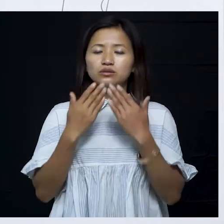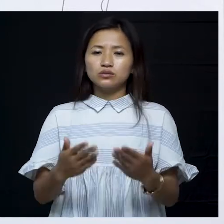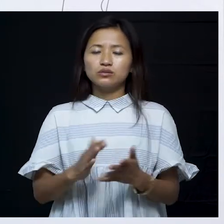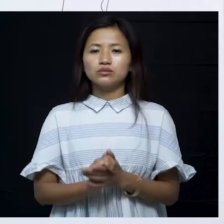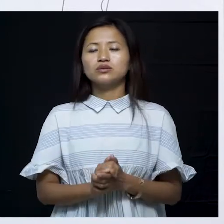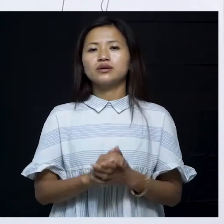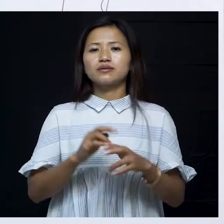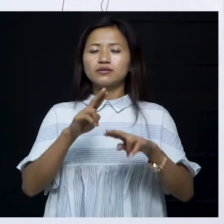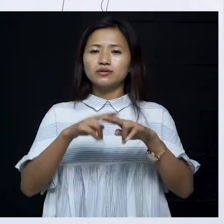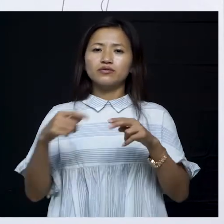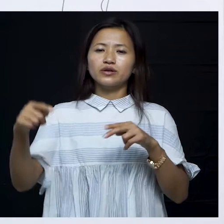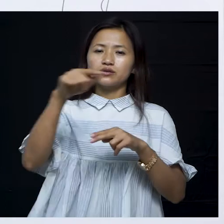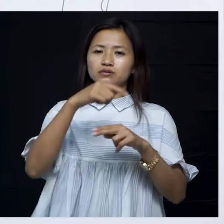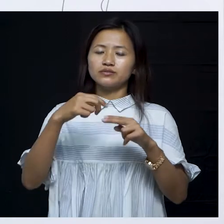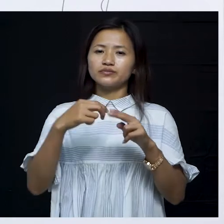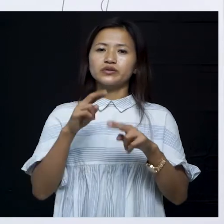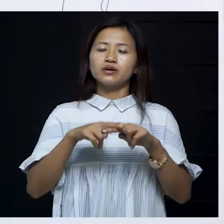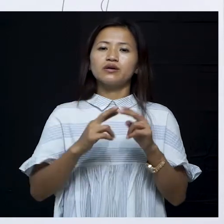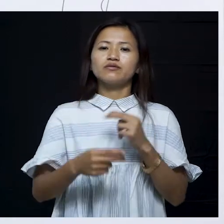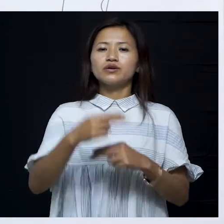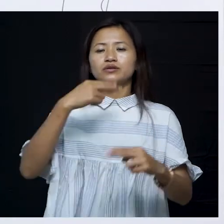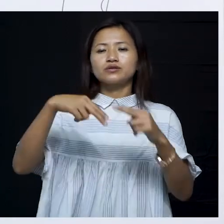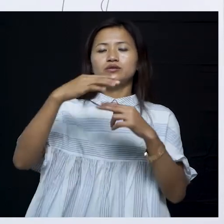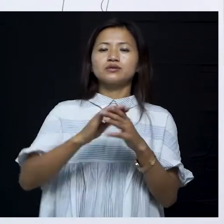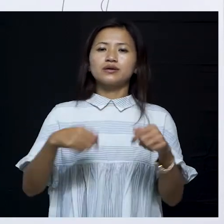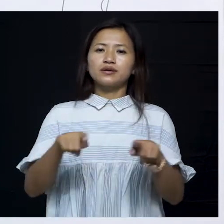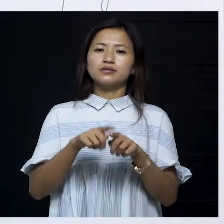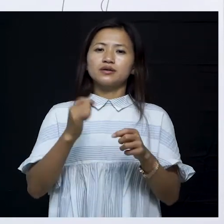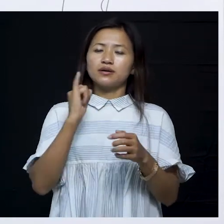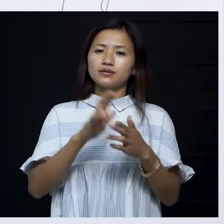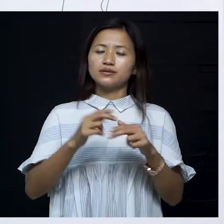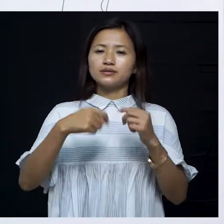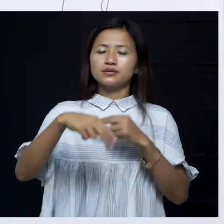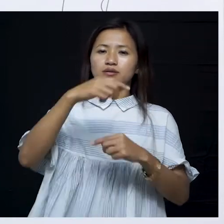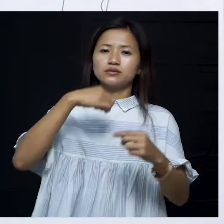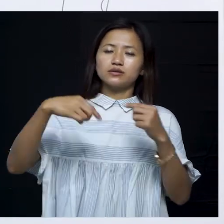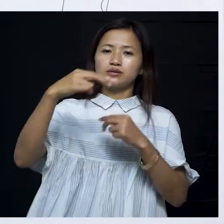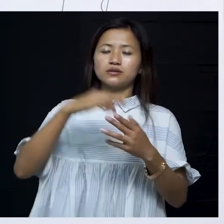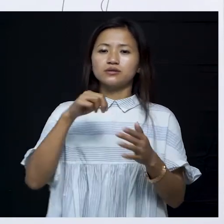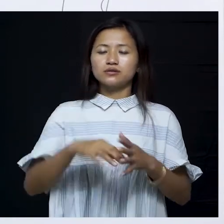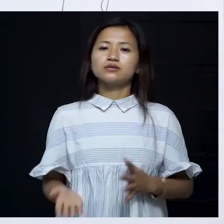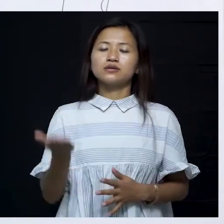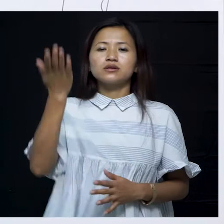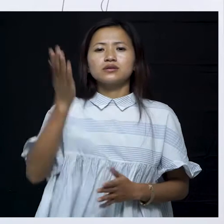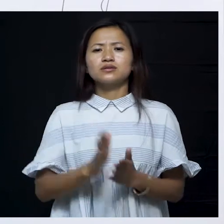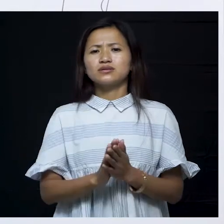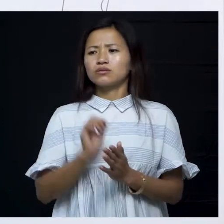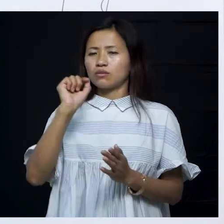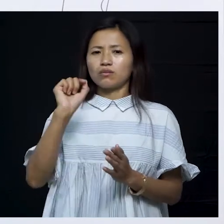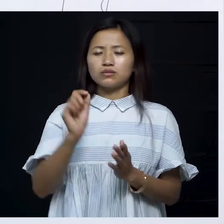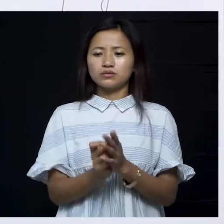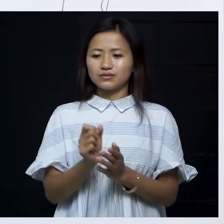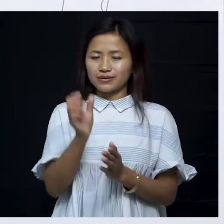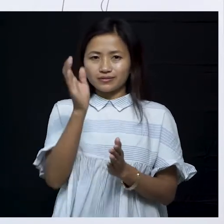up, when the industries were set up, many people were employed there. And though this is a private sector, yet